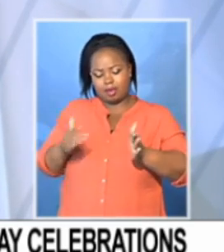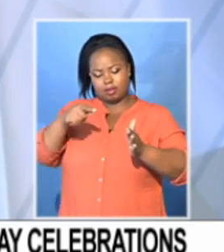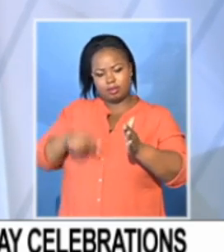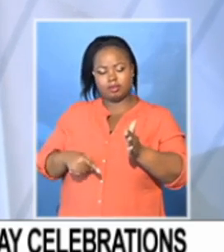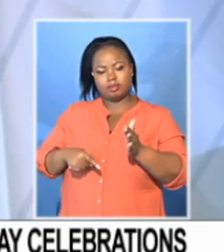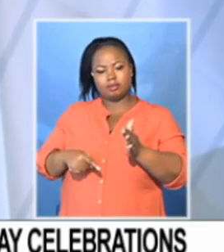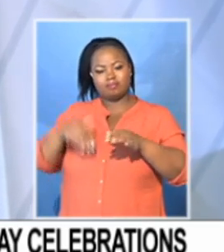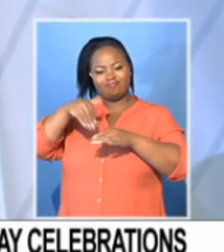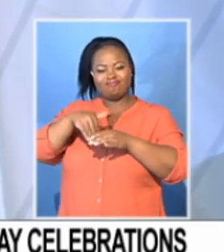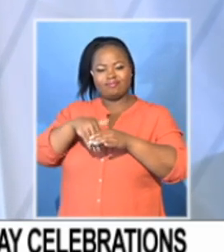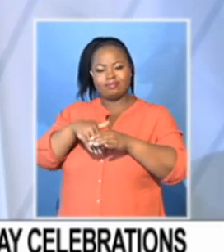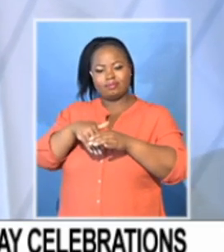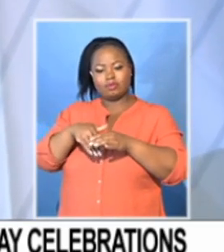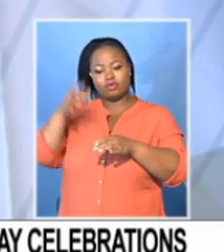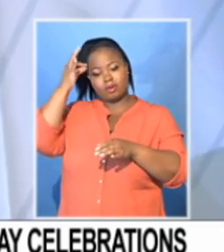packs